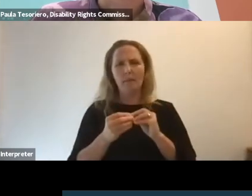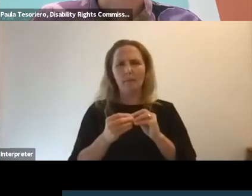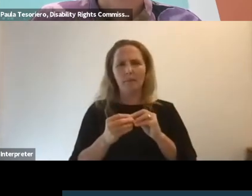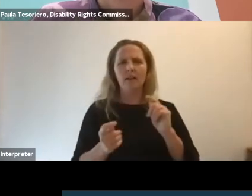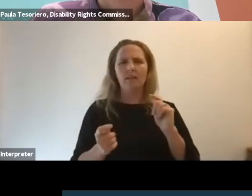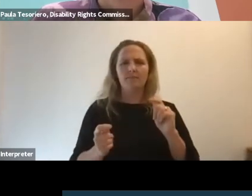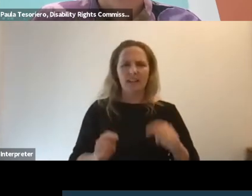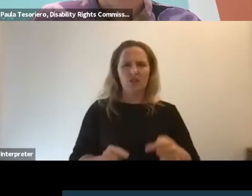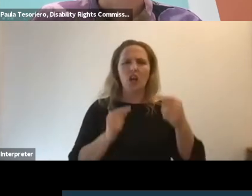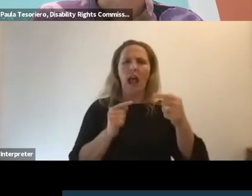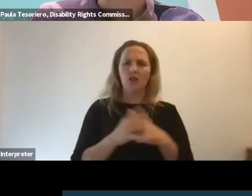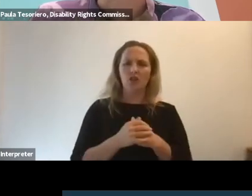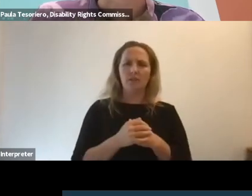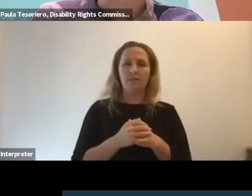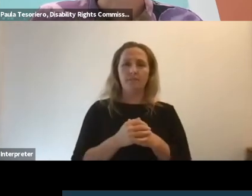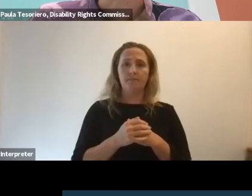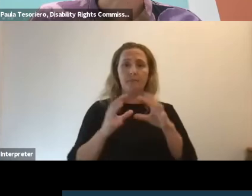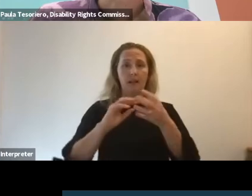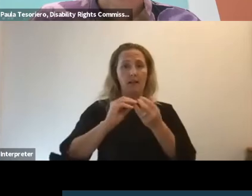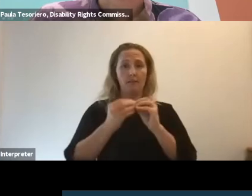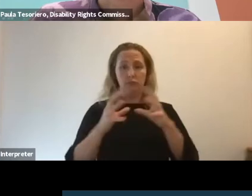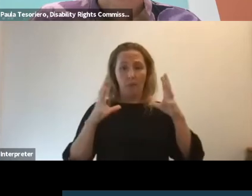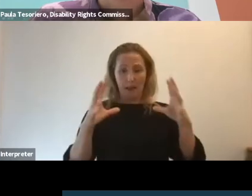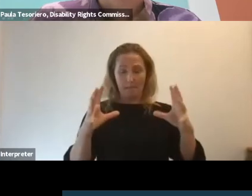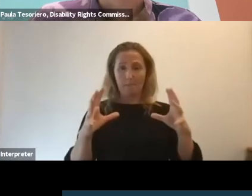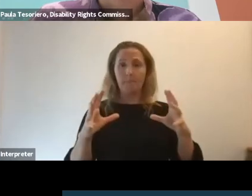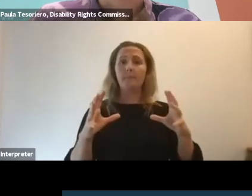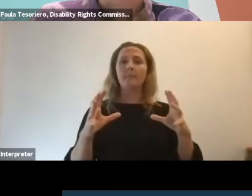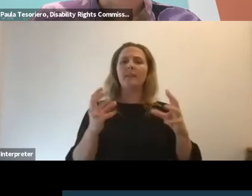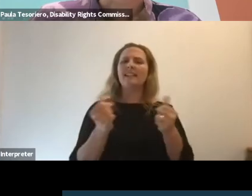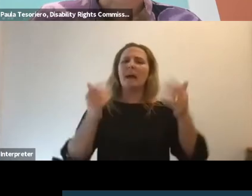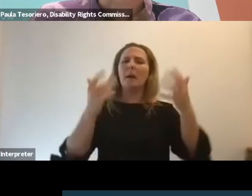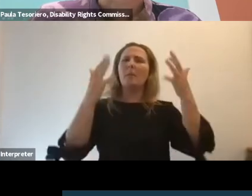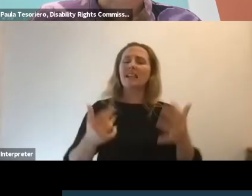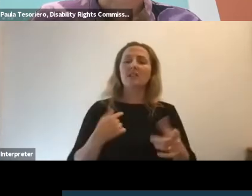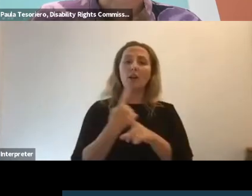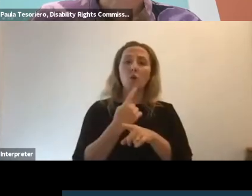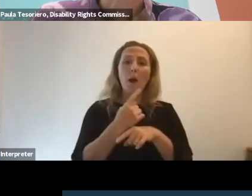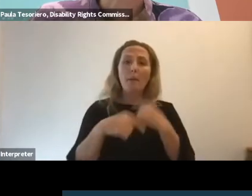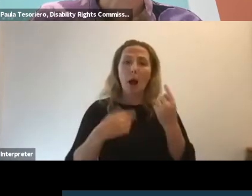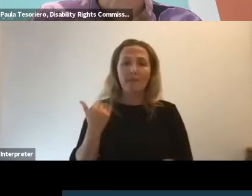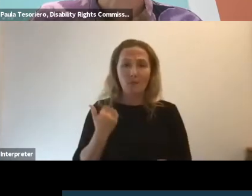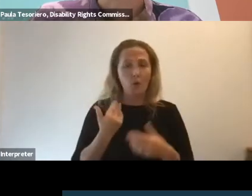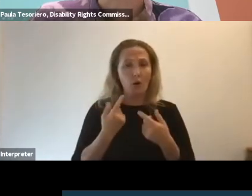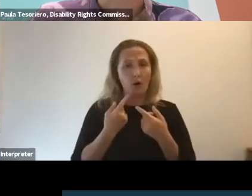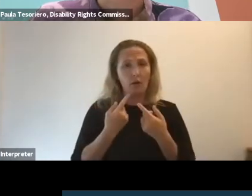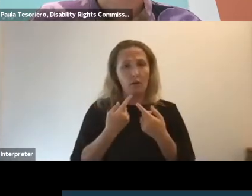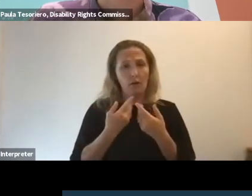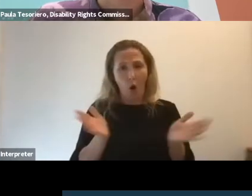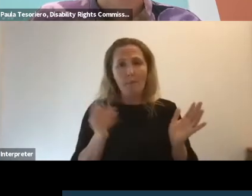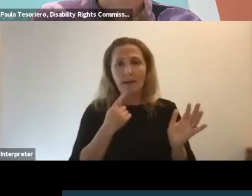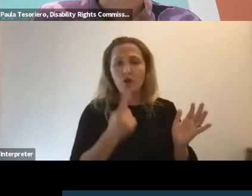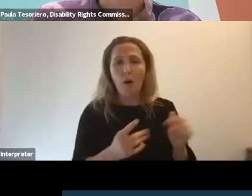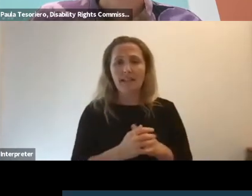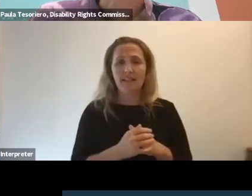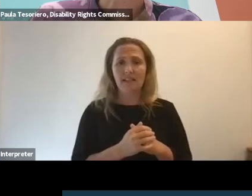about in my opening comments, you know, if we want to really address the huge employment gap for disabled